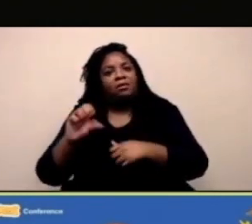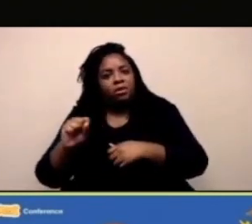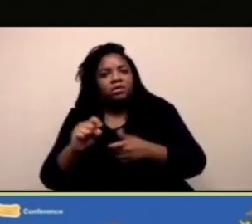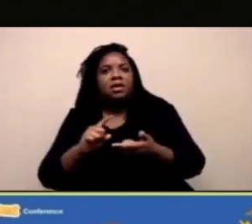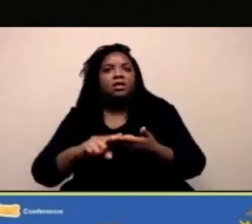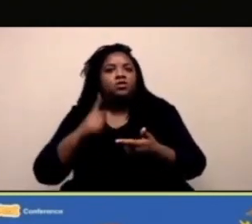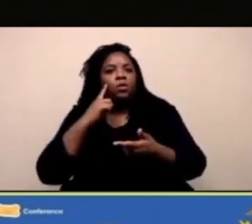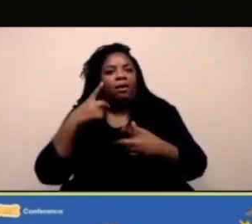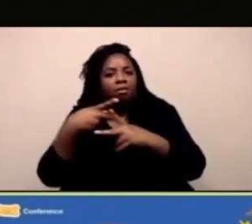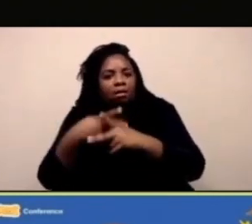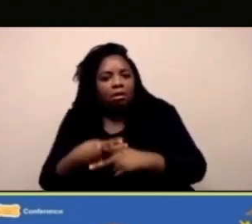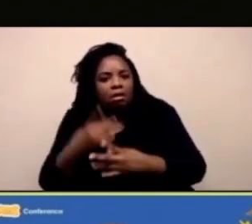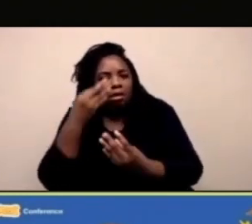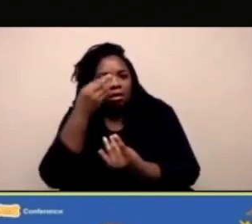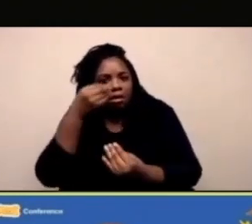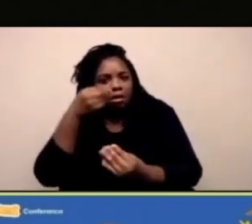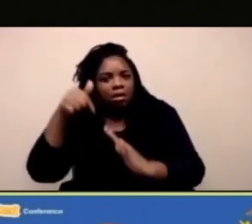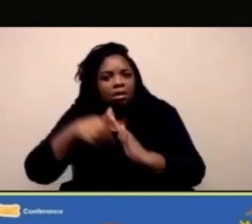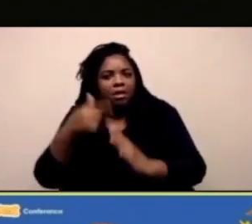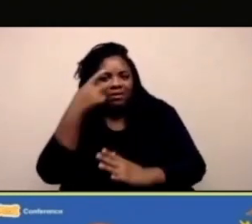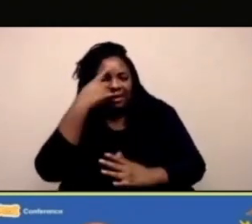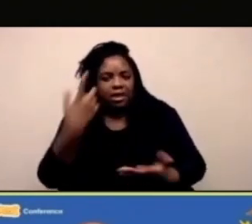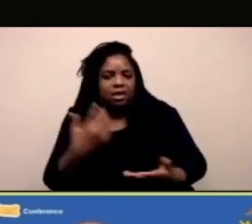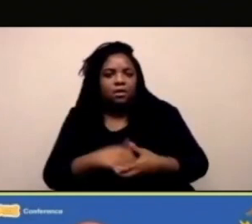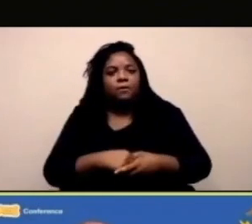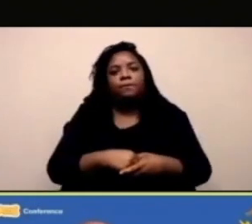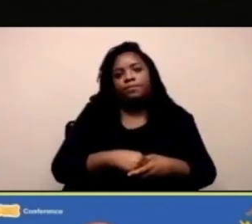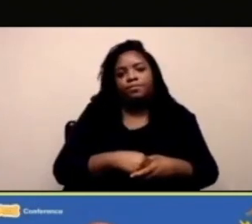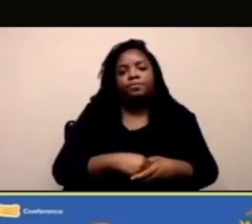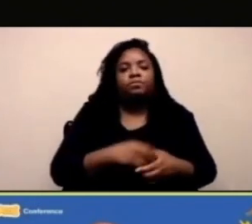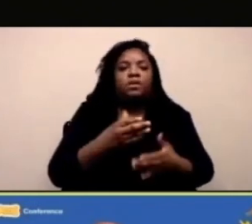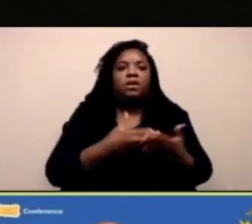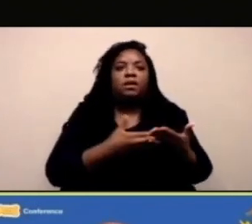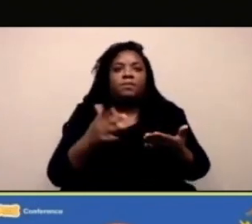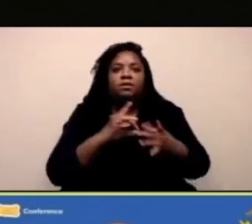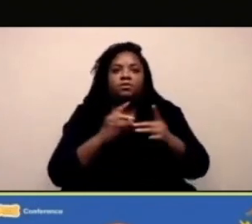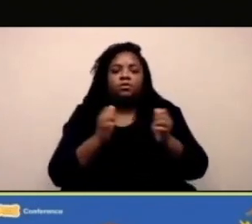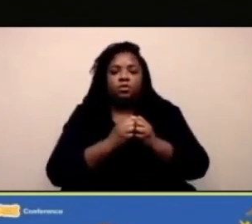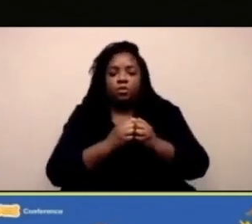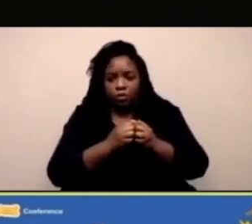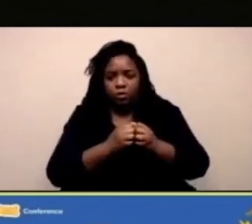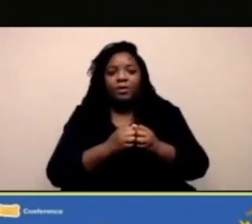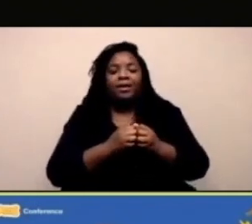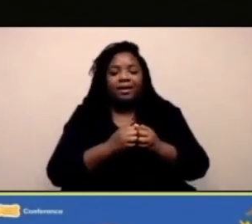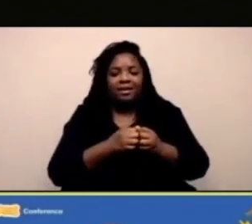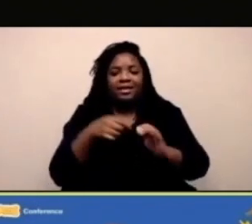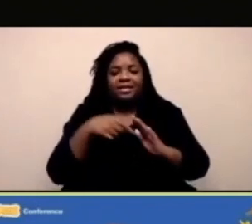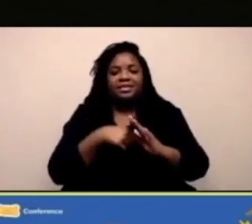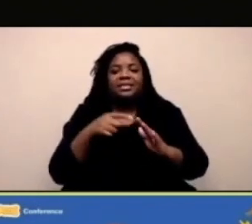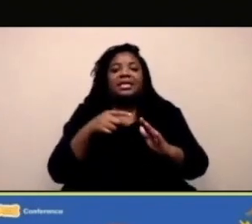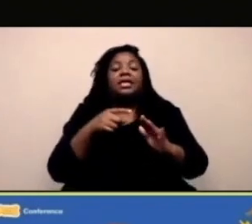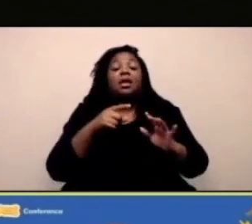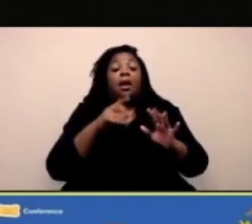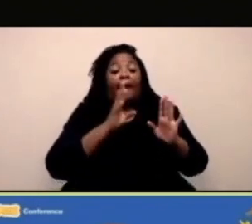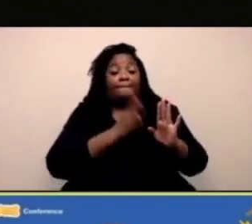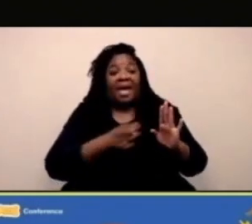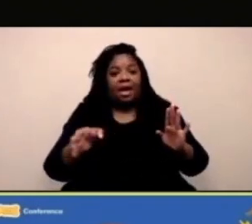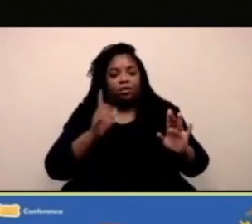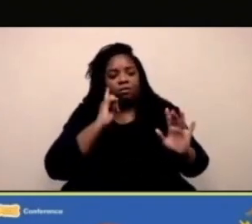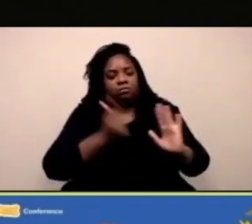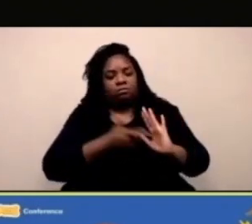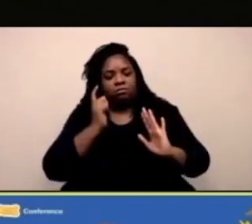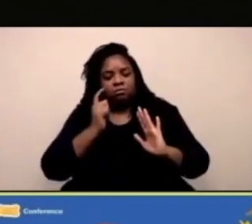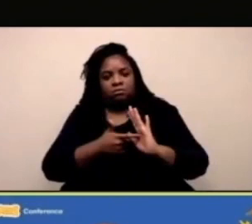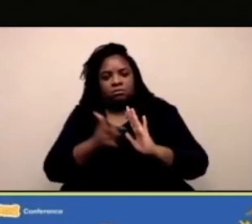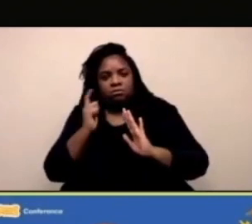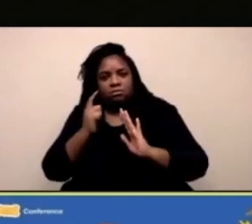computational thinking, such as some of the sub-concepts around computer science of decomposition, pattern recognition, as